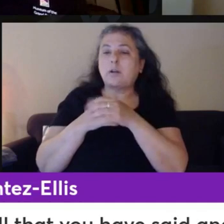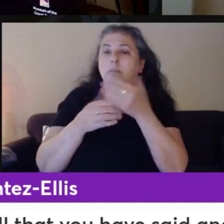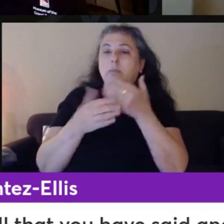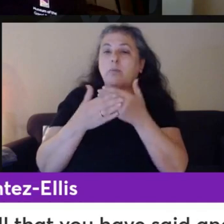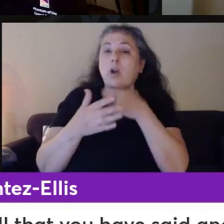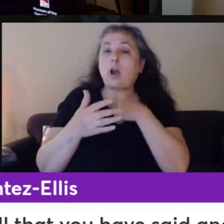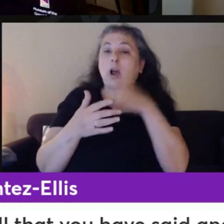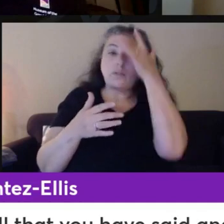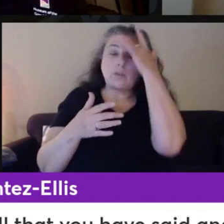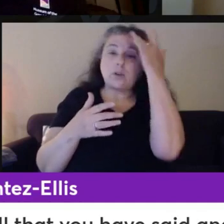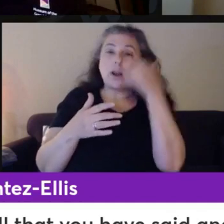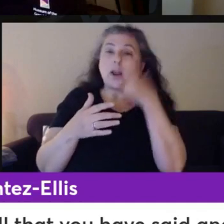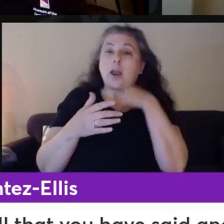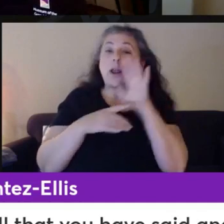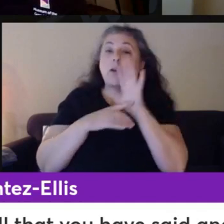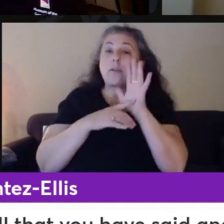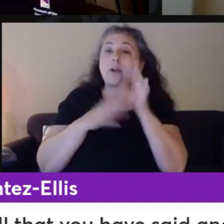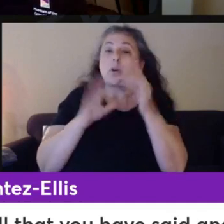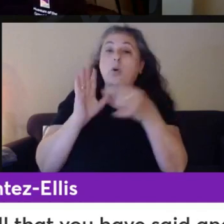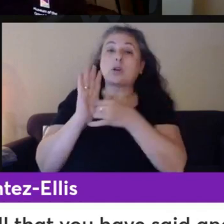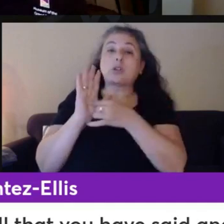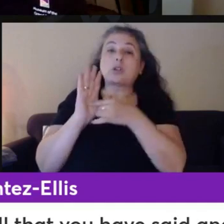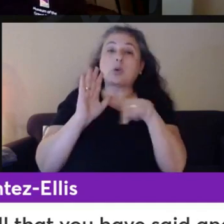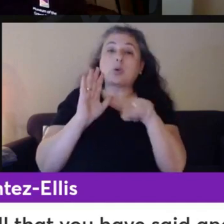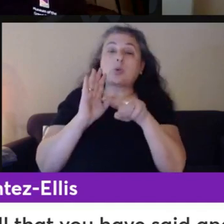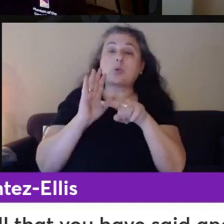I had a video that I wanted to show.